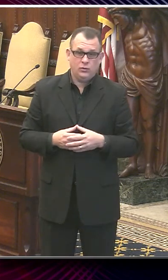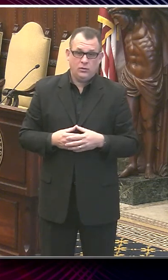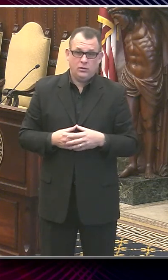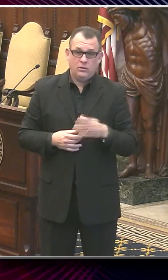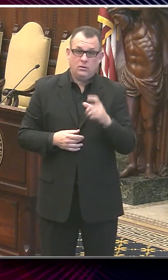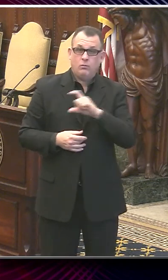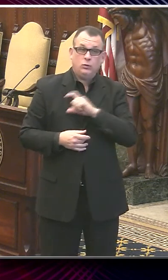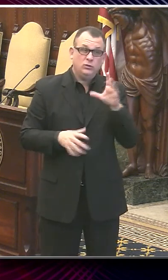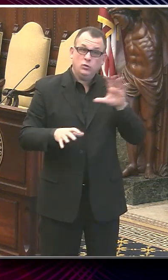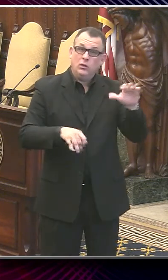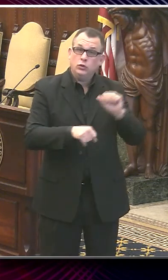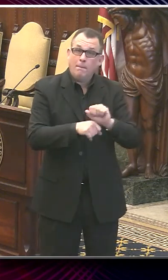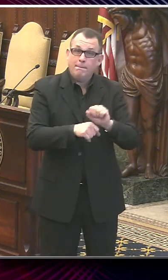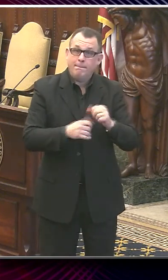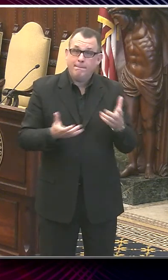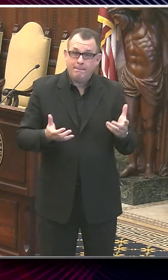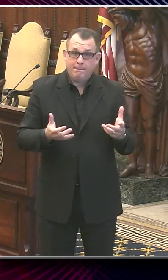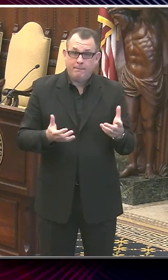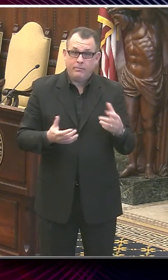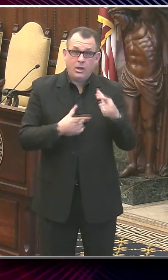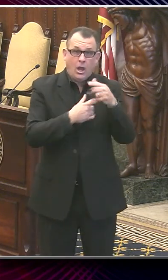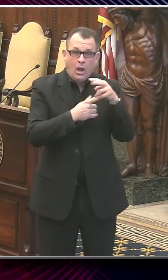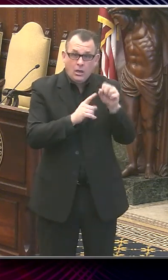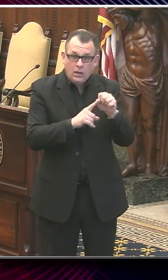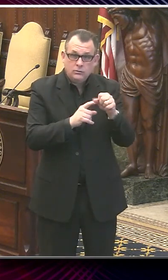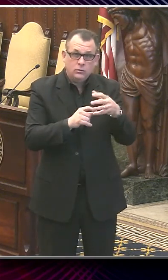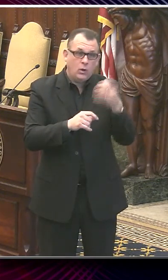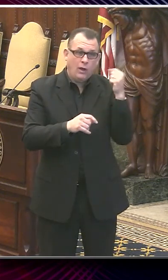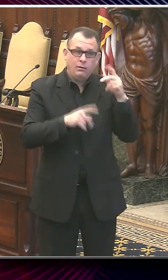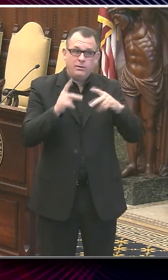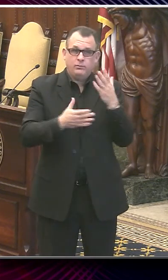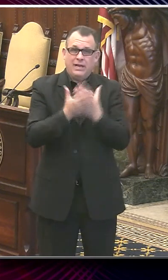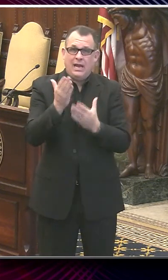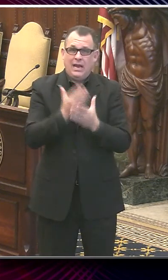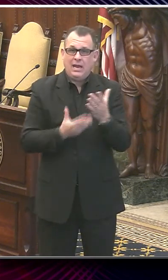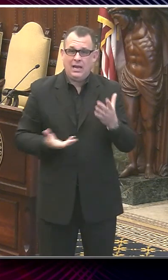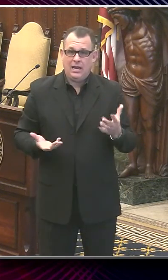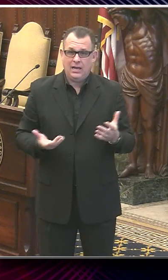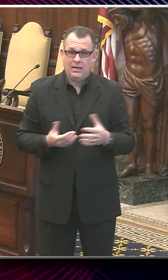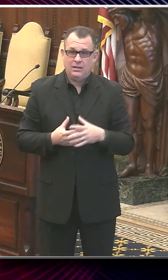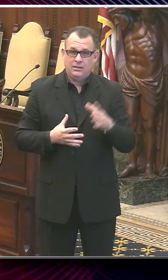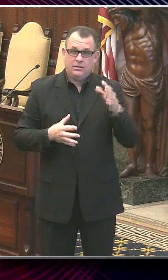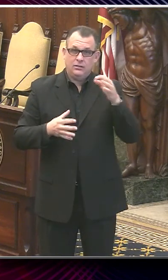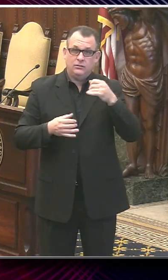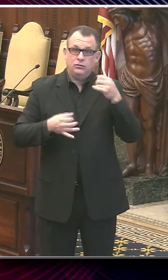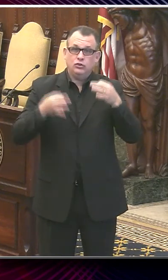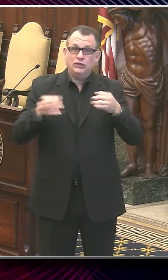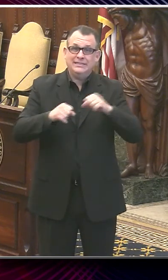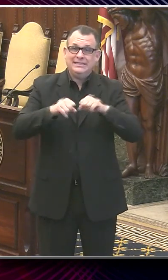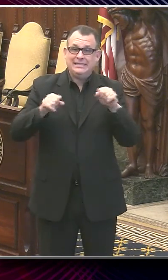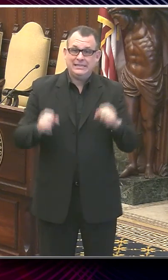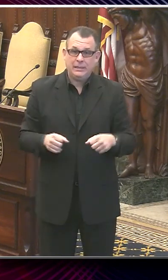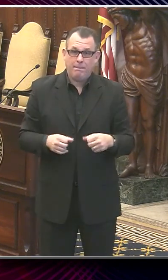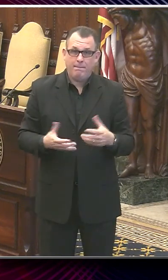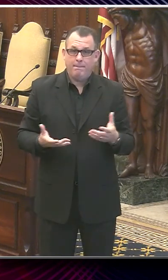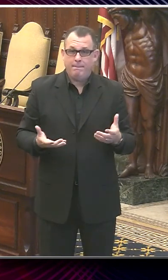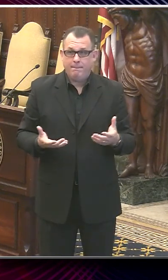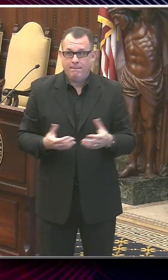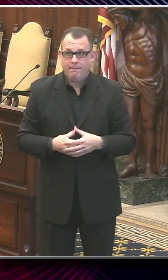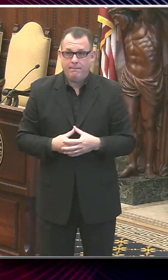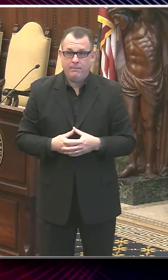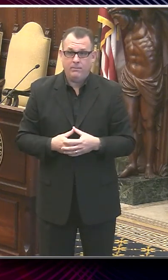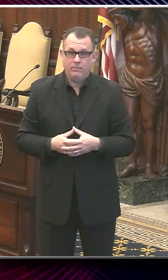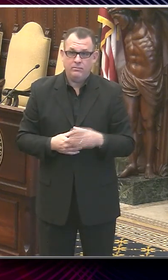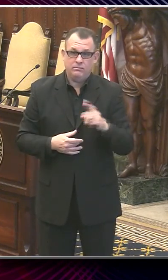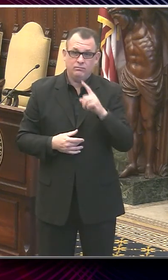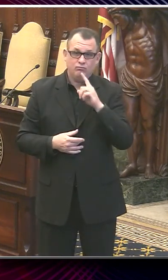job in getting guns out of people's hands. The criminal justice system has been a bit, I guess, out of kilter, out